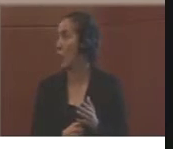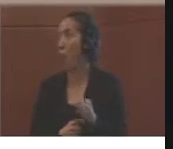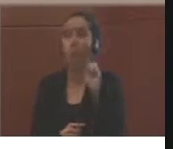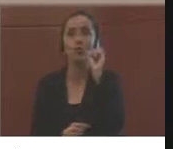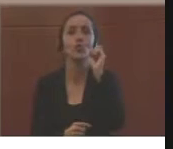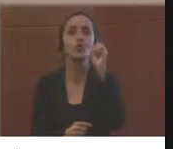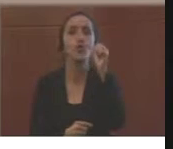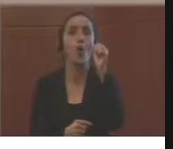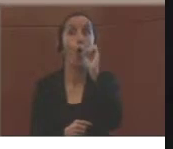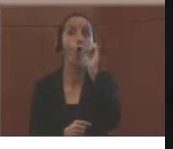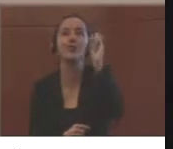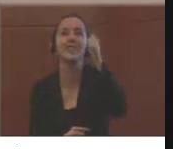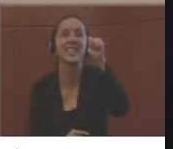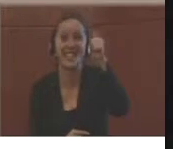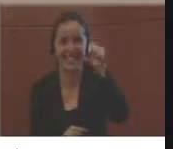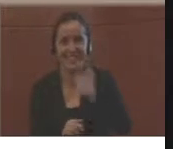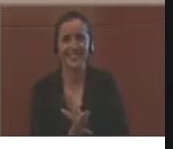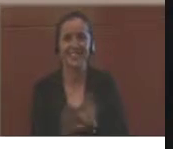10, only 10.